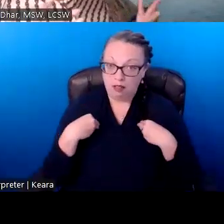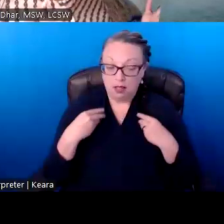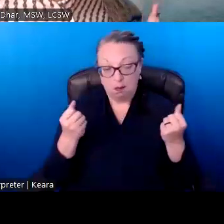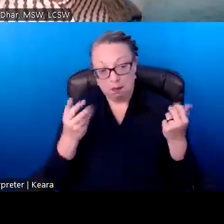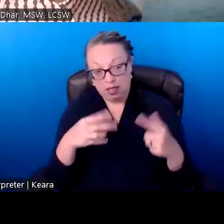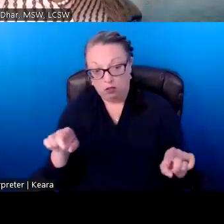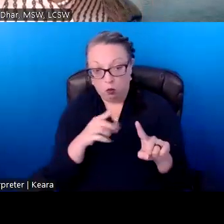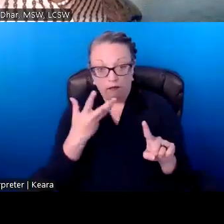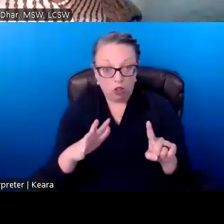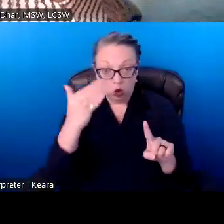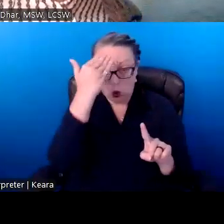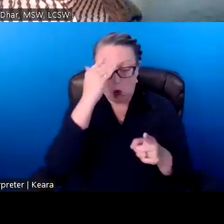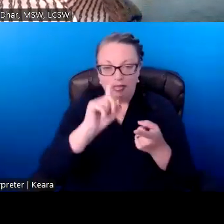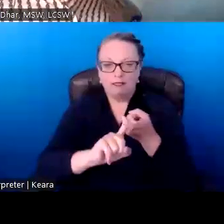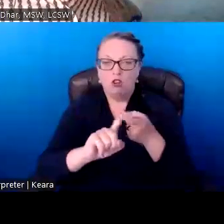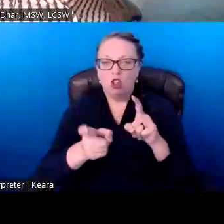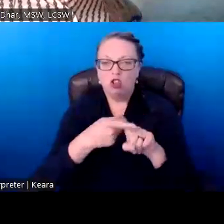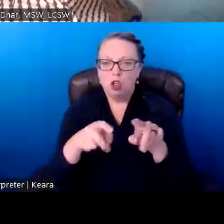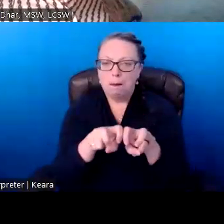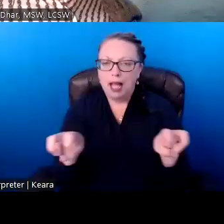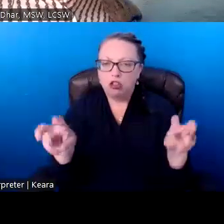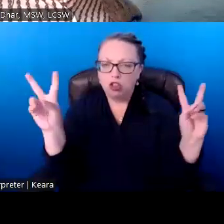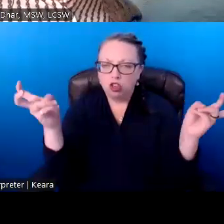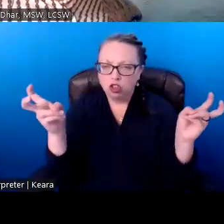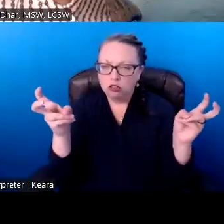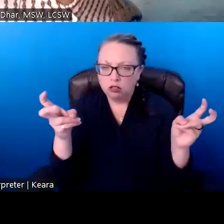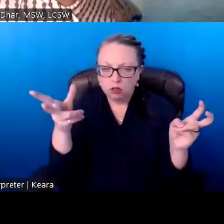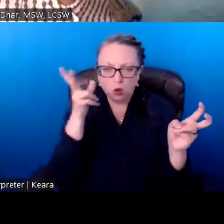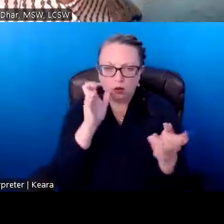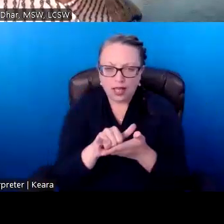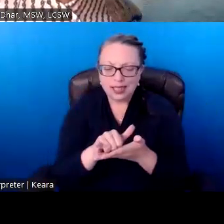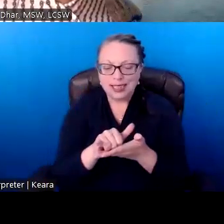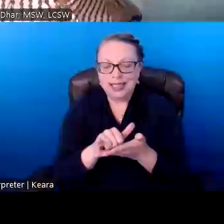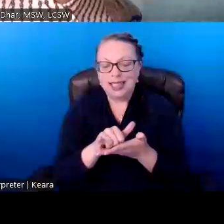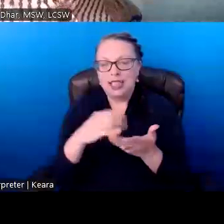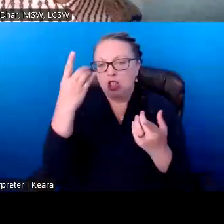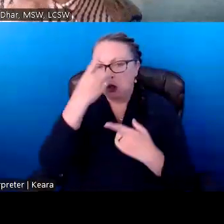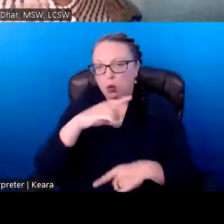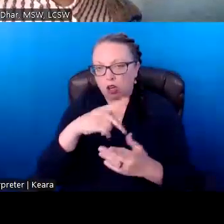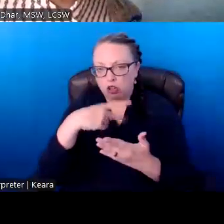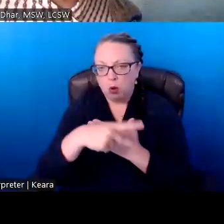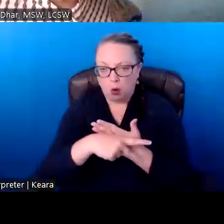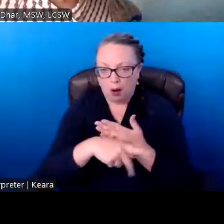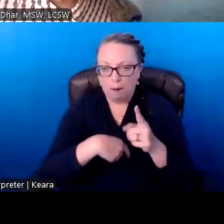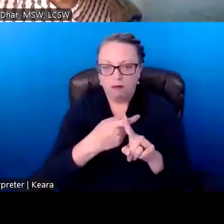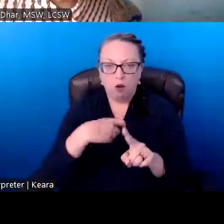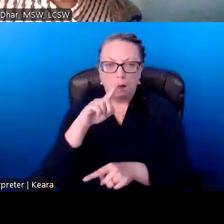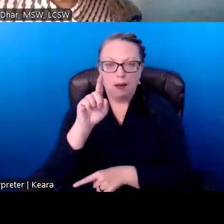heard of the Friendship Bench, which is a depression program which comes out of